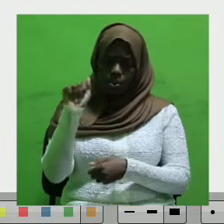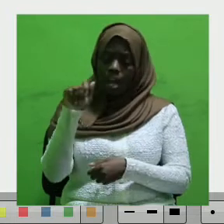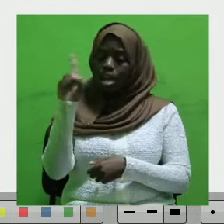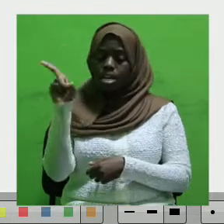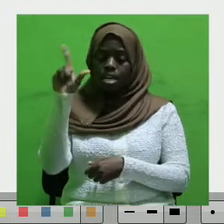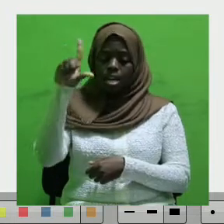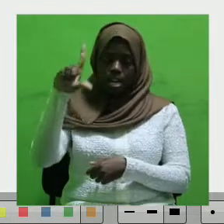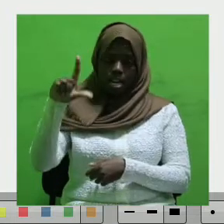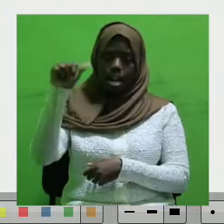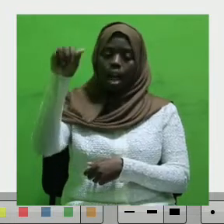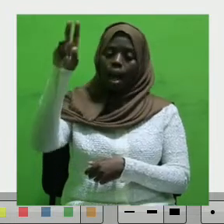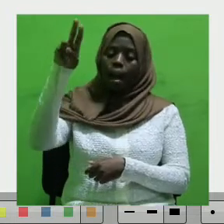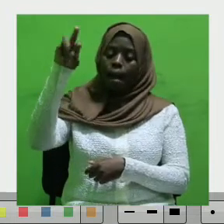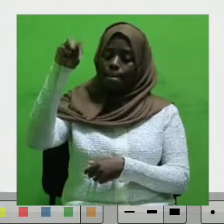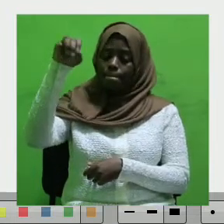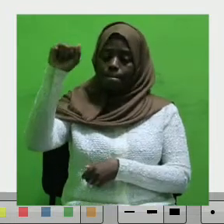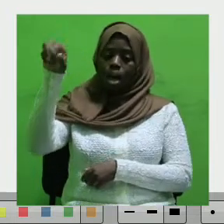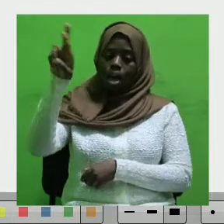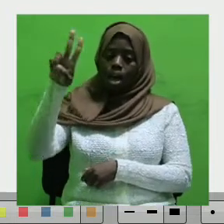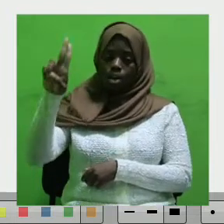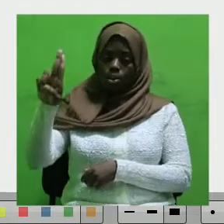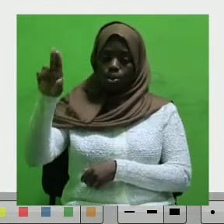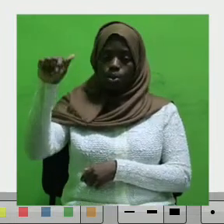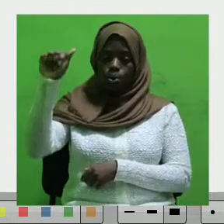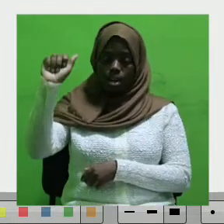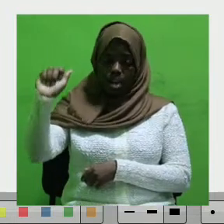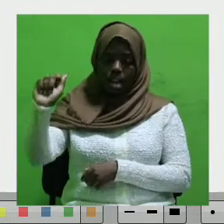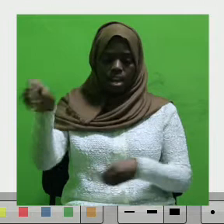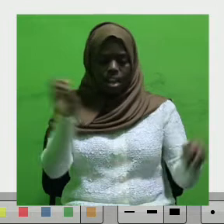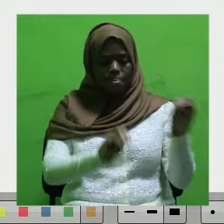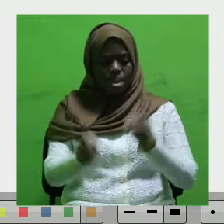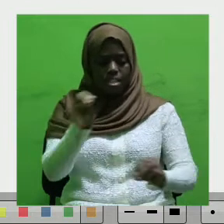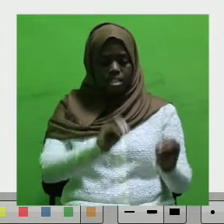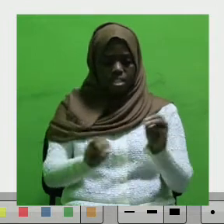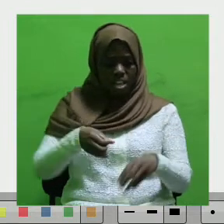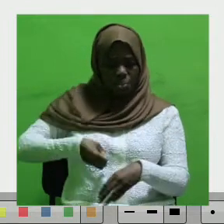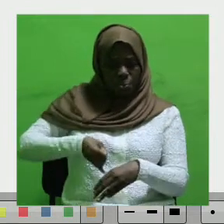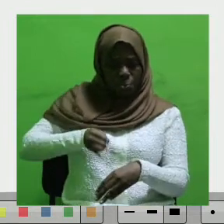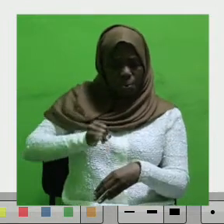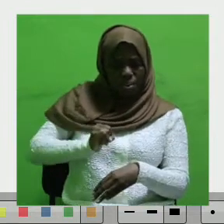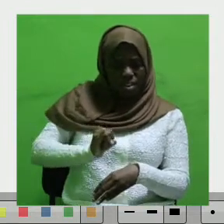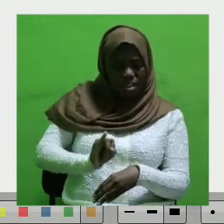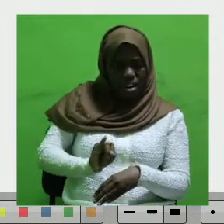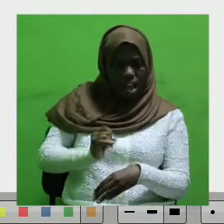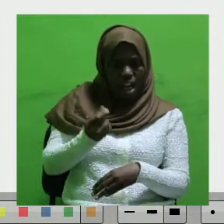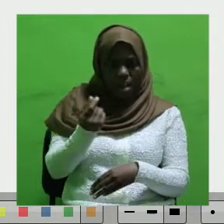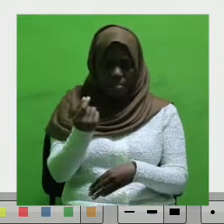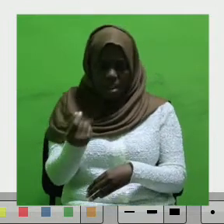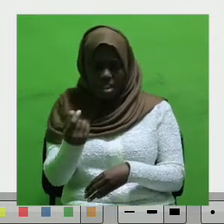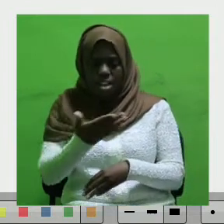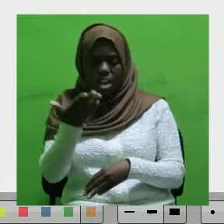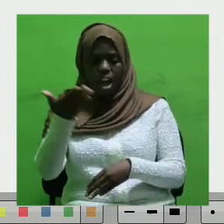the glomerular filtrate. So the glomerular filtrate is nothing but a mixture of urea, glucose, amino acids, and